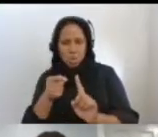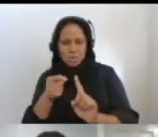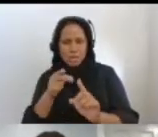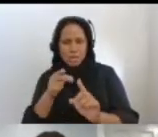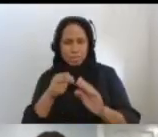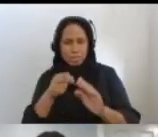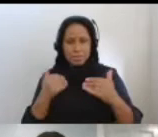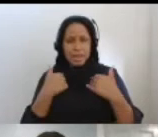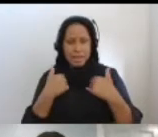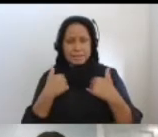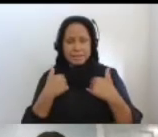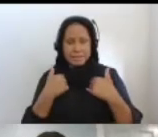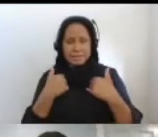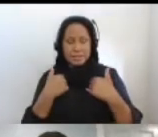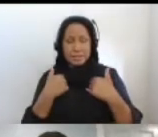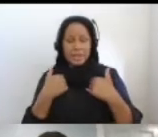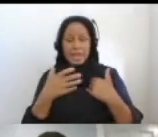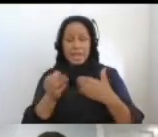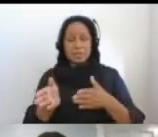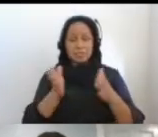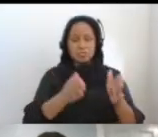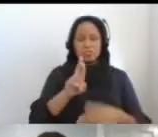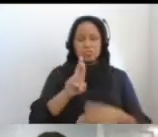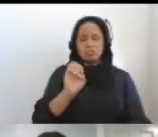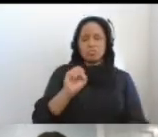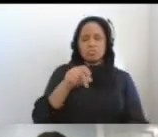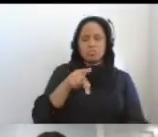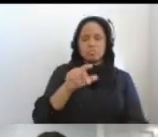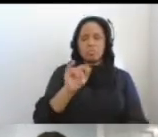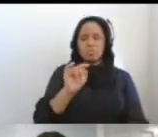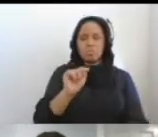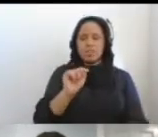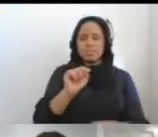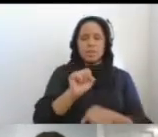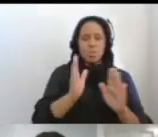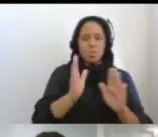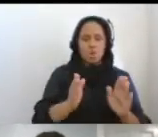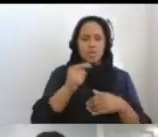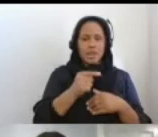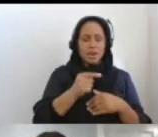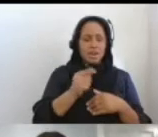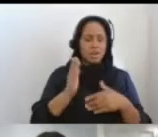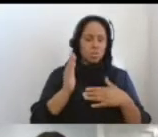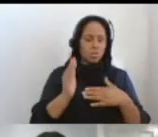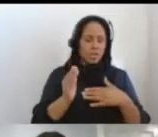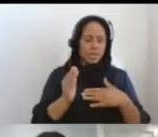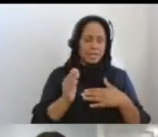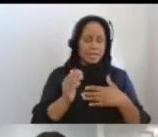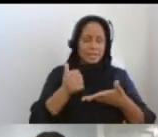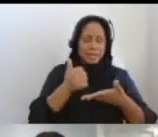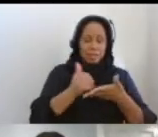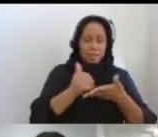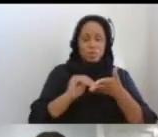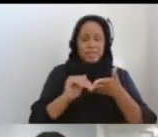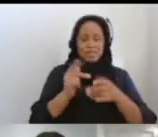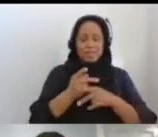has. And a respite worker is a worker who will relieve the caregivers of their responsibilities. So they're